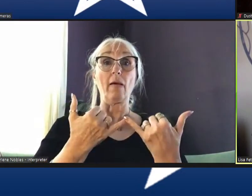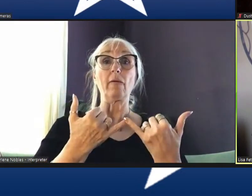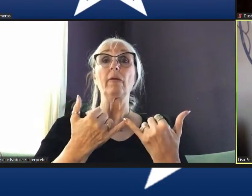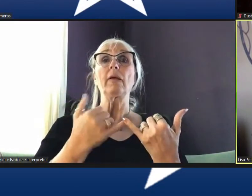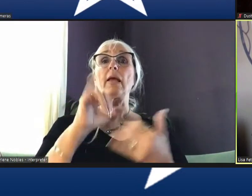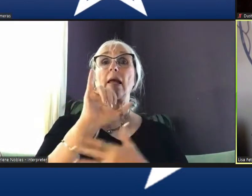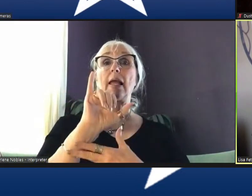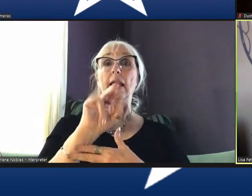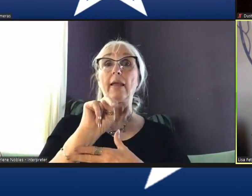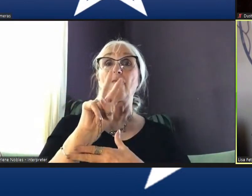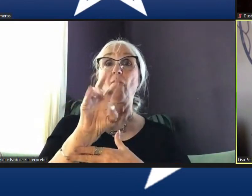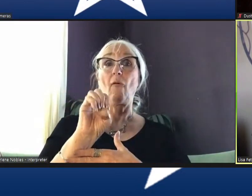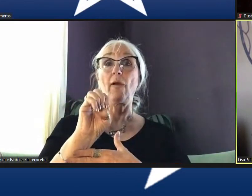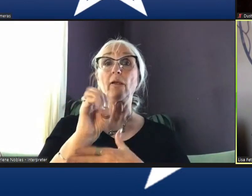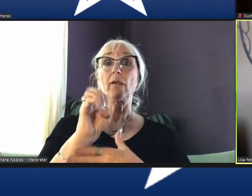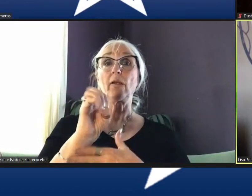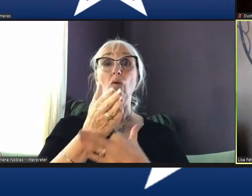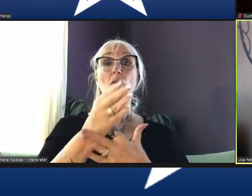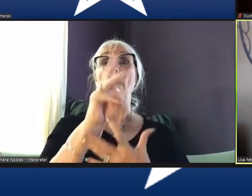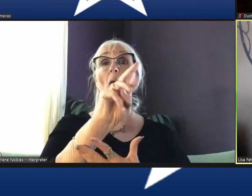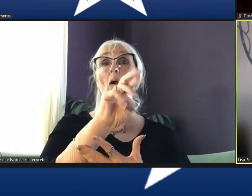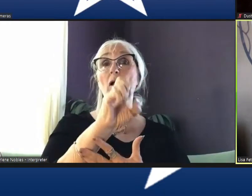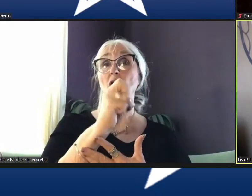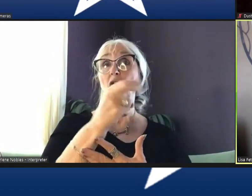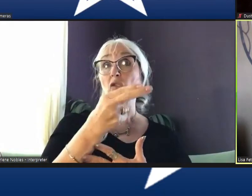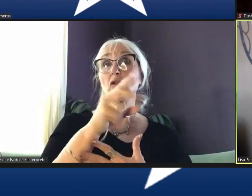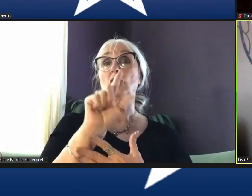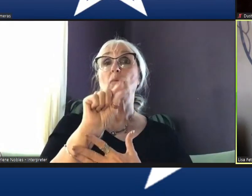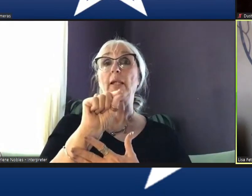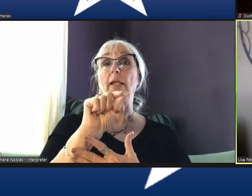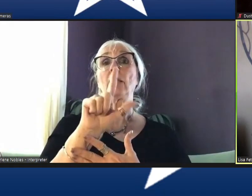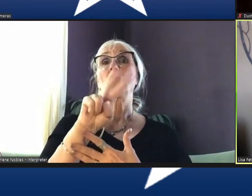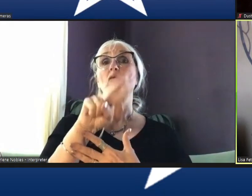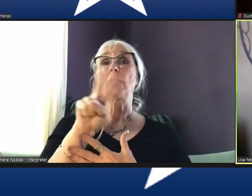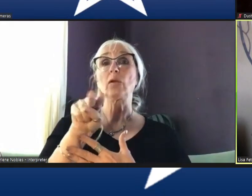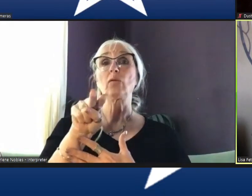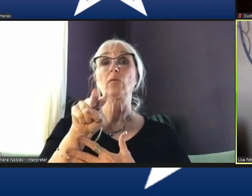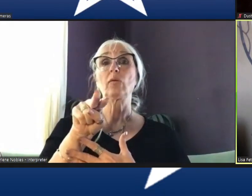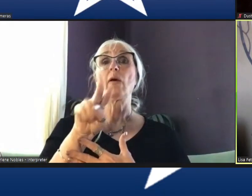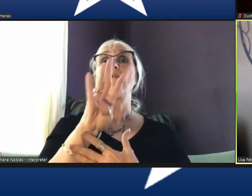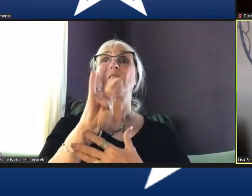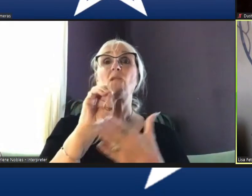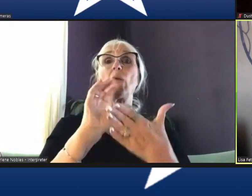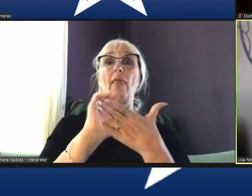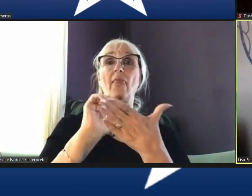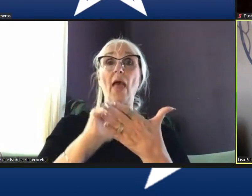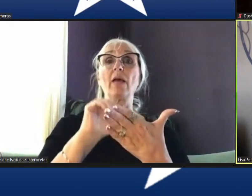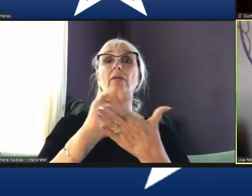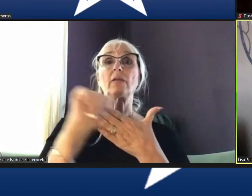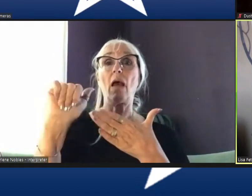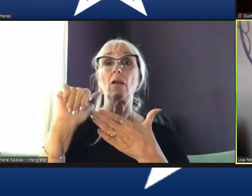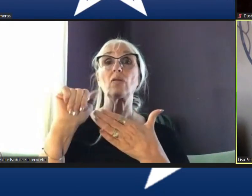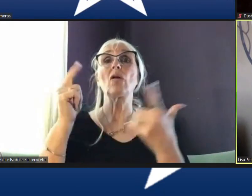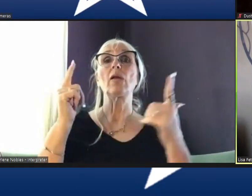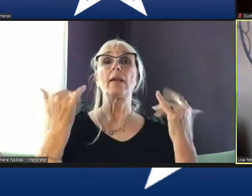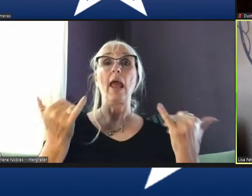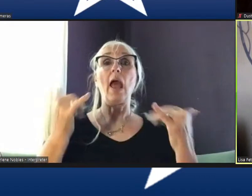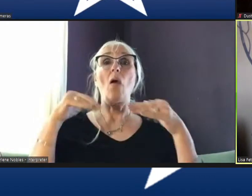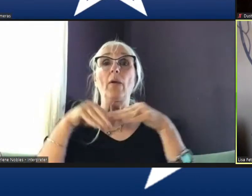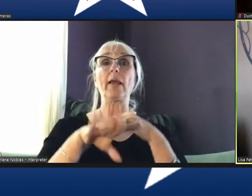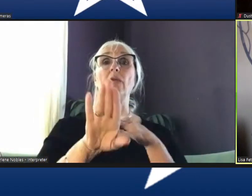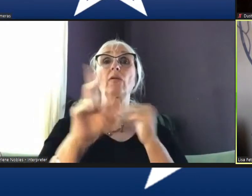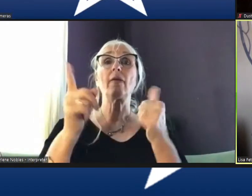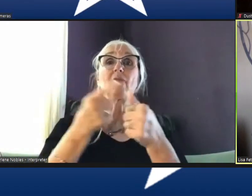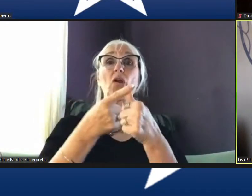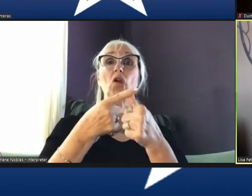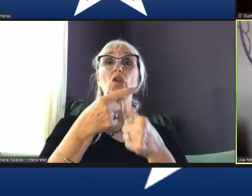of 2022, and that rate was $40,000. As we enter into the first annual renewal,